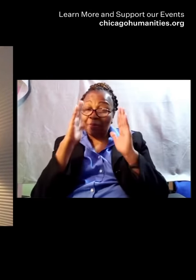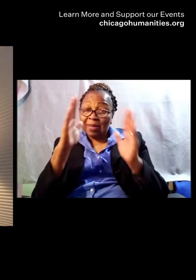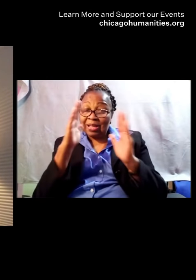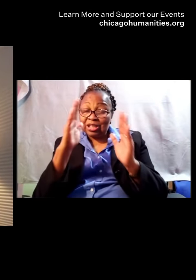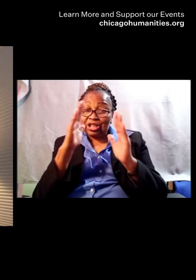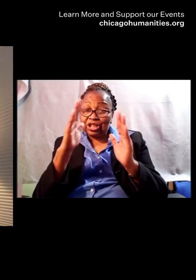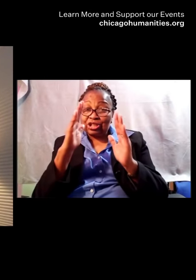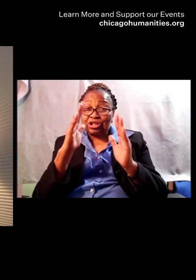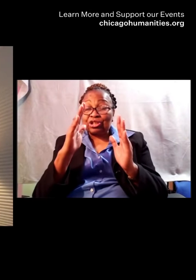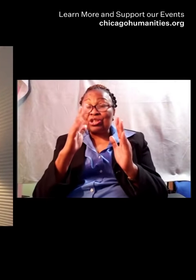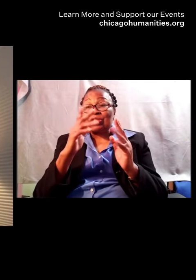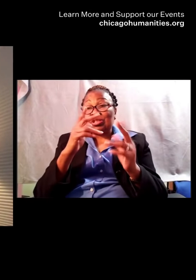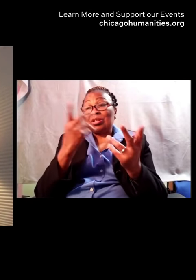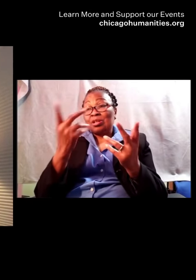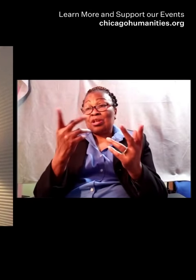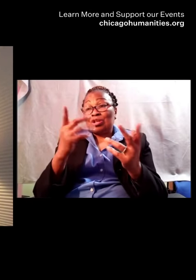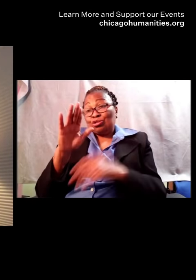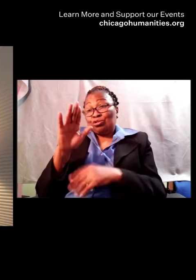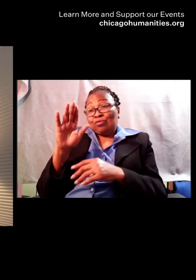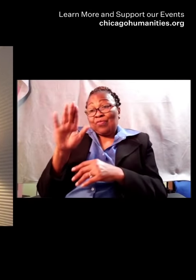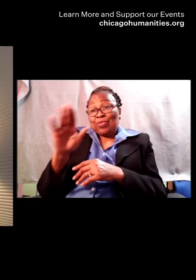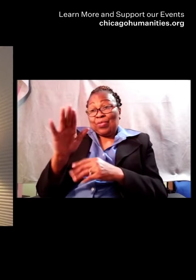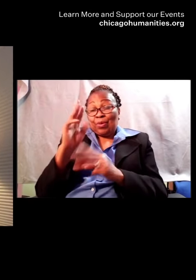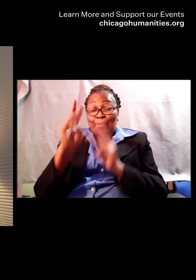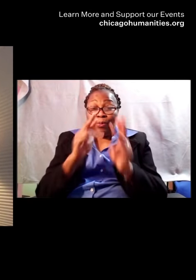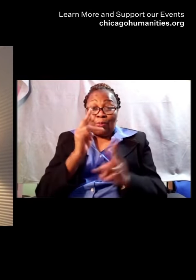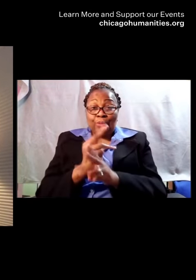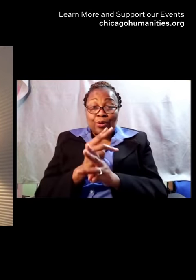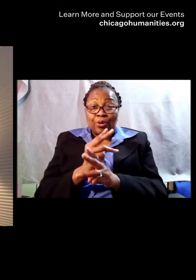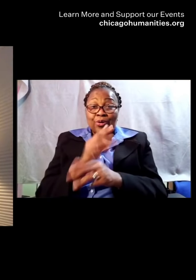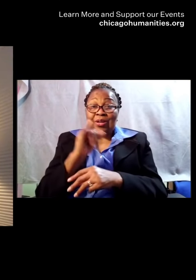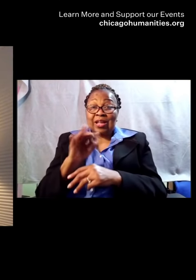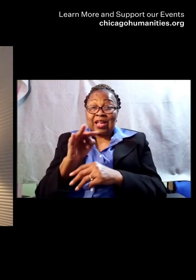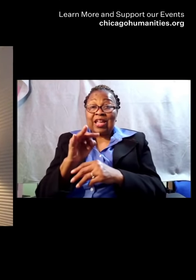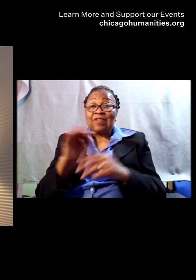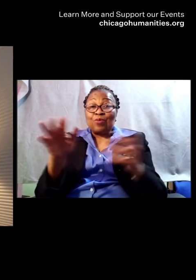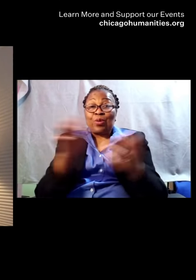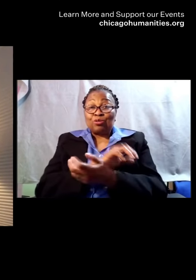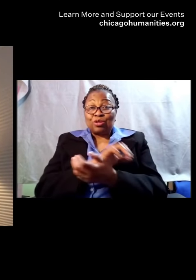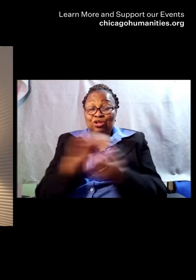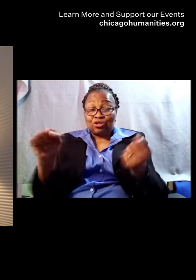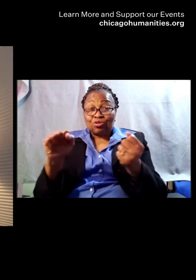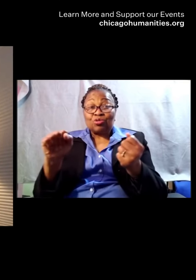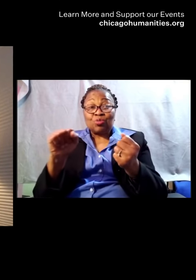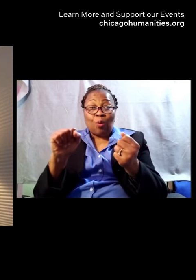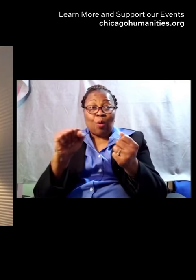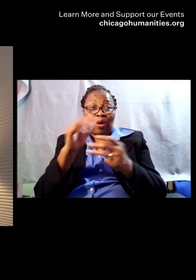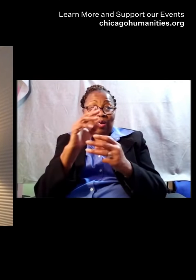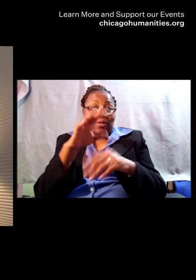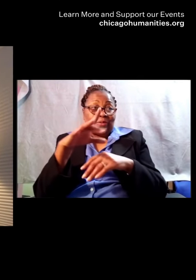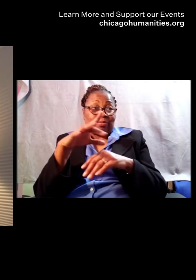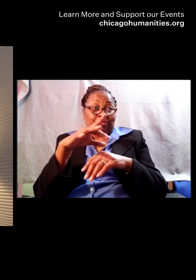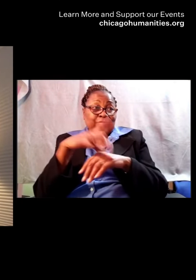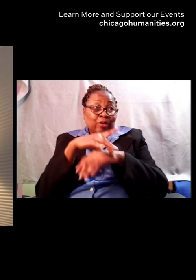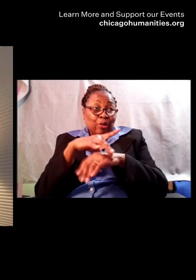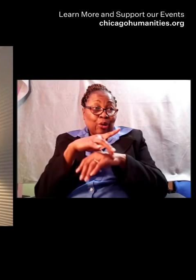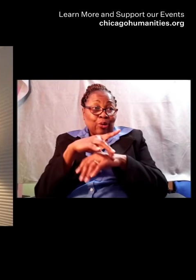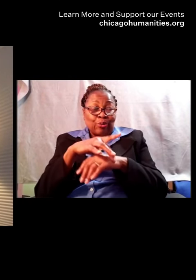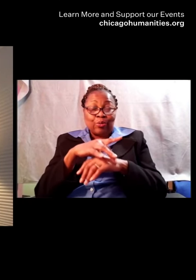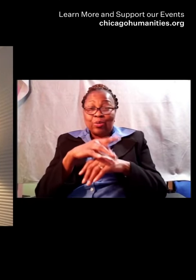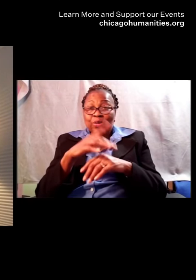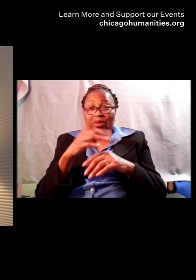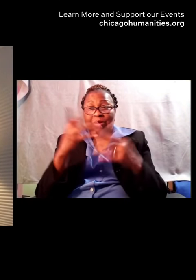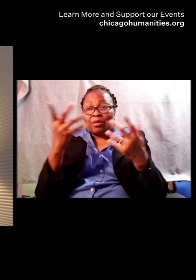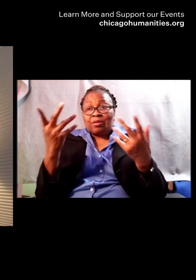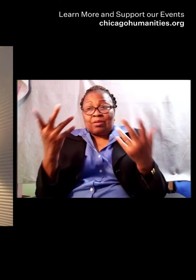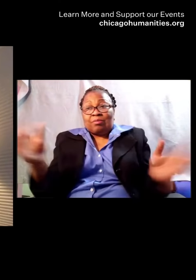plight of the biosphere. If we destroy the biosphere, that's the end of us. We will not be a species on the planet